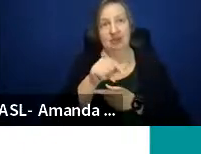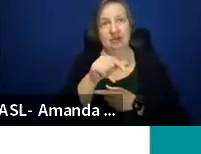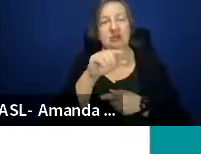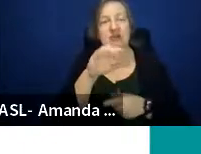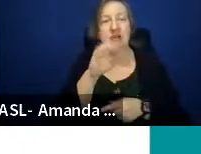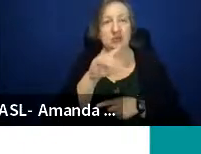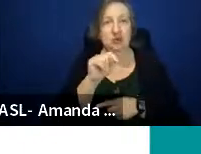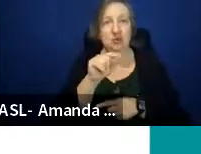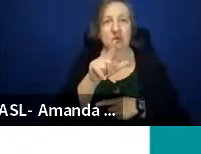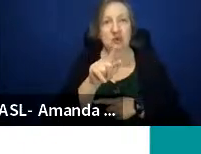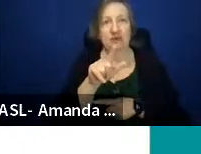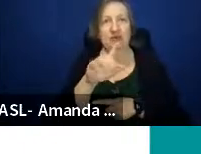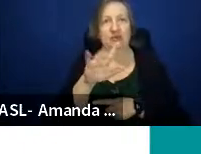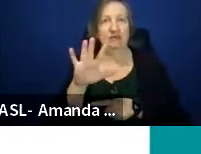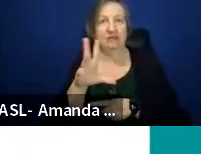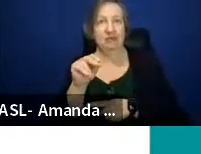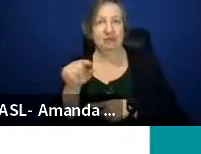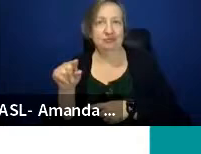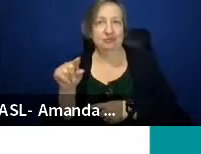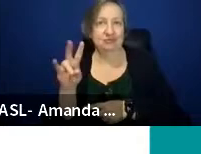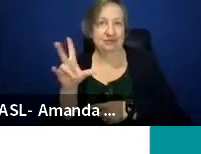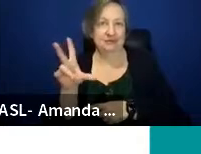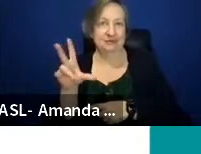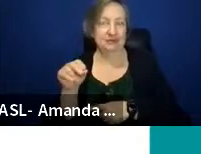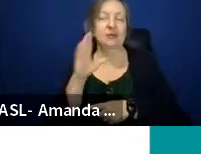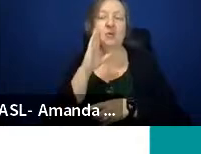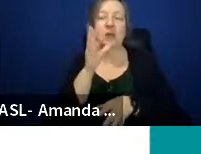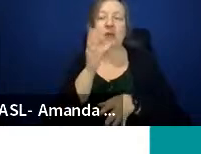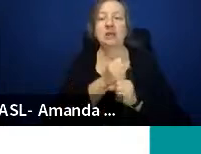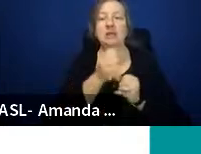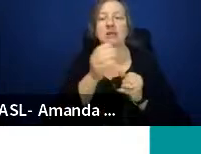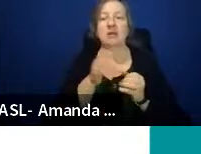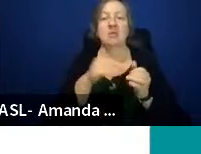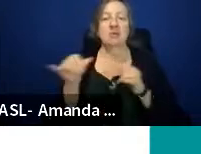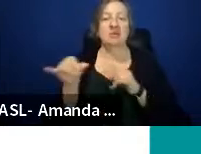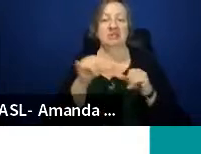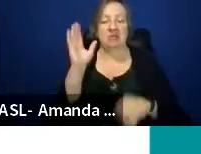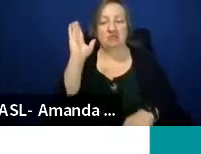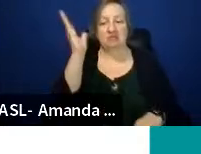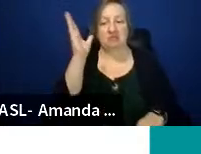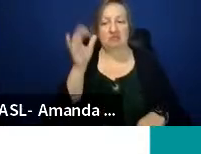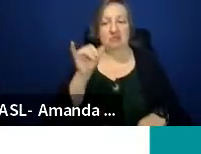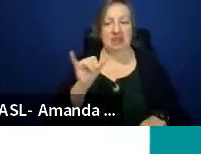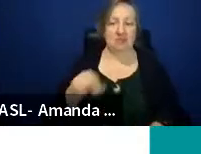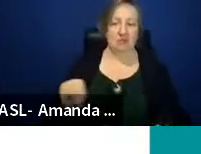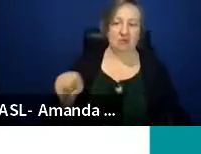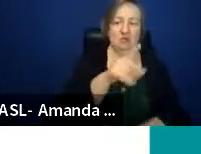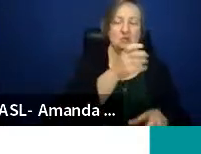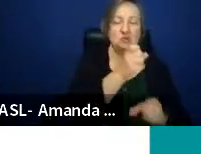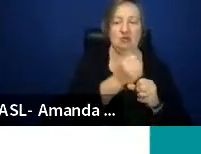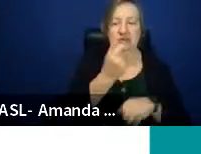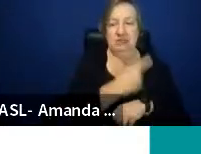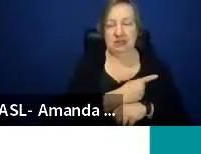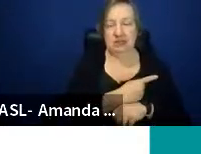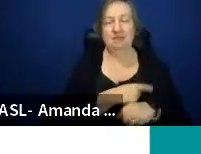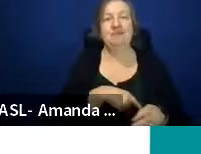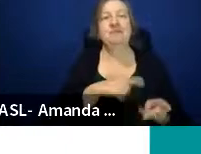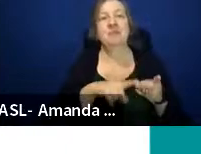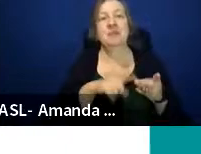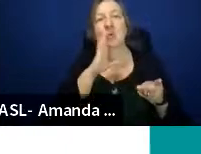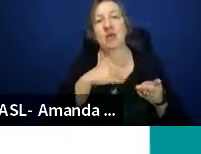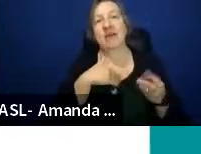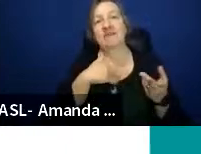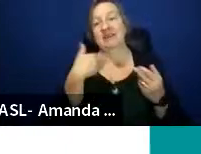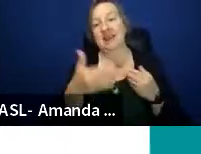5:30 to 7:30 p.m. They'll receive a similar presentation that you all received today. Then we'll have our next